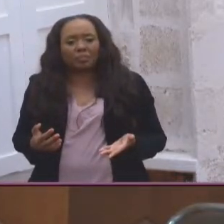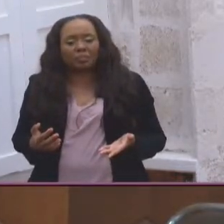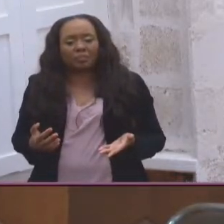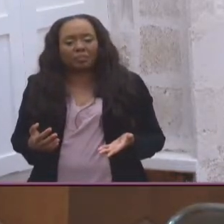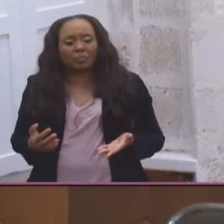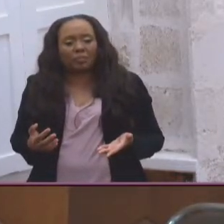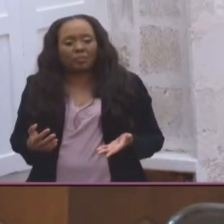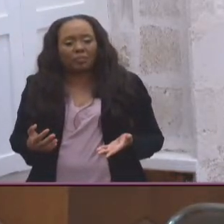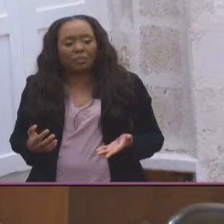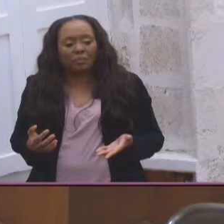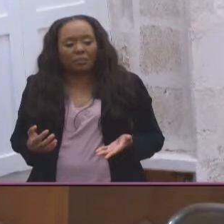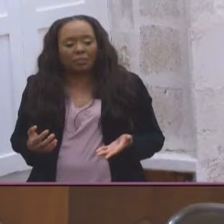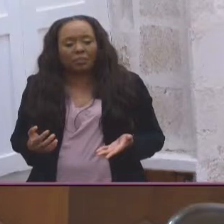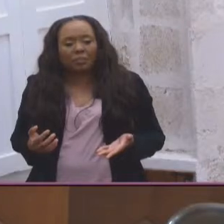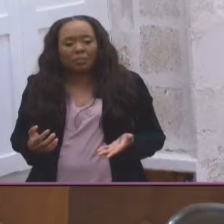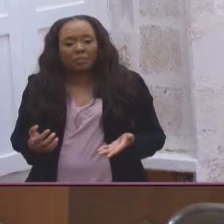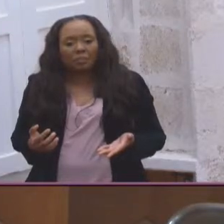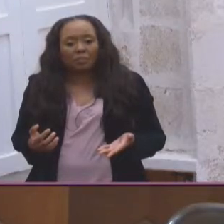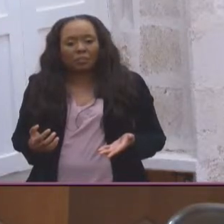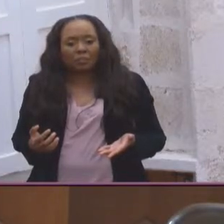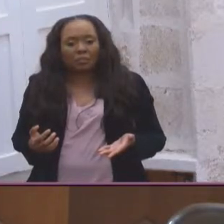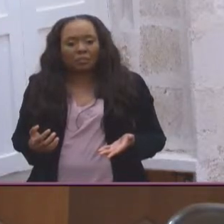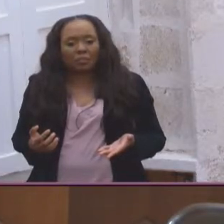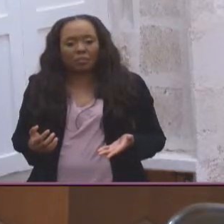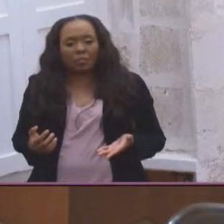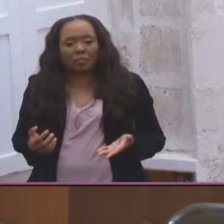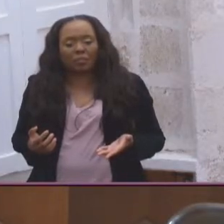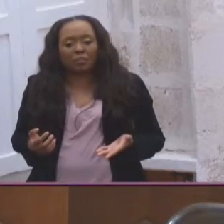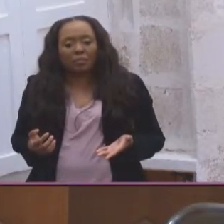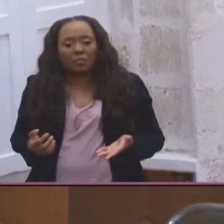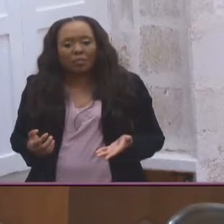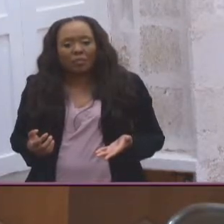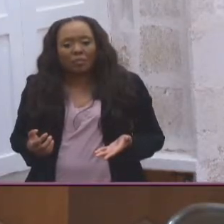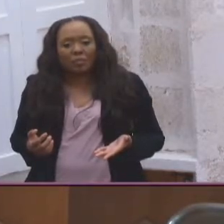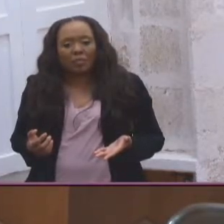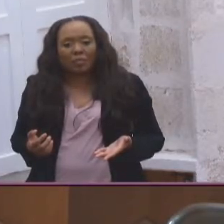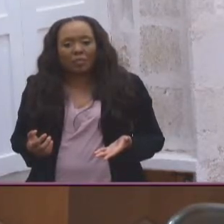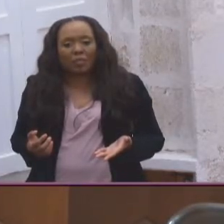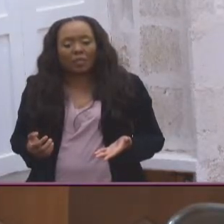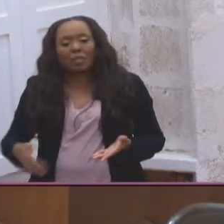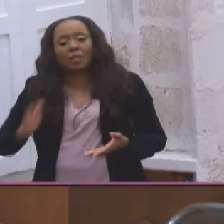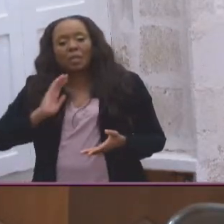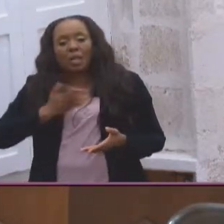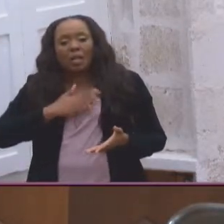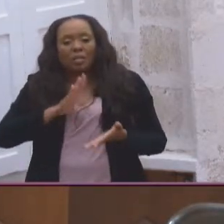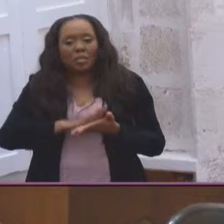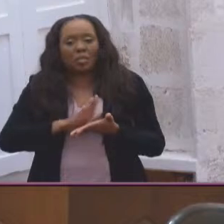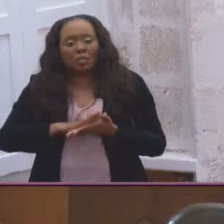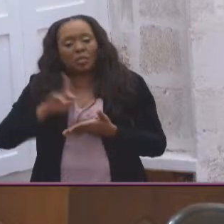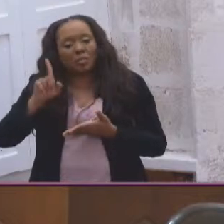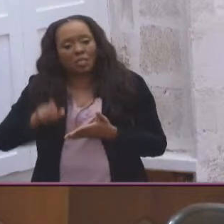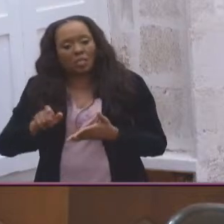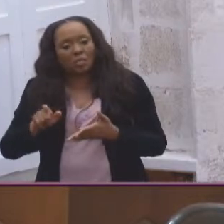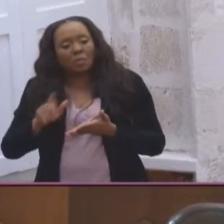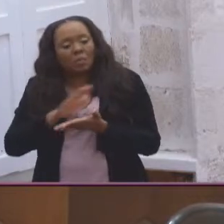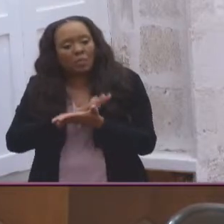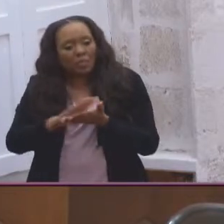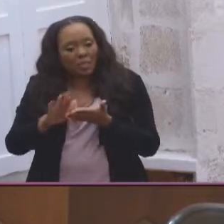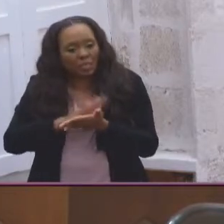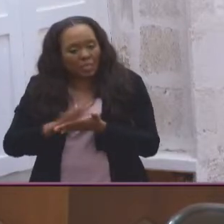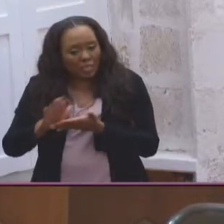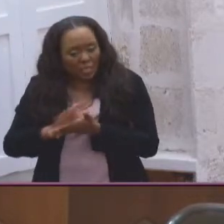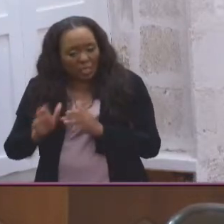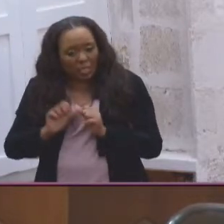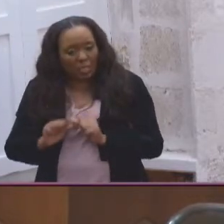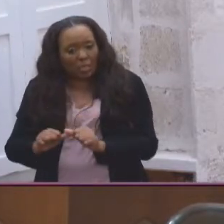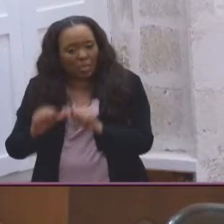ensuring that if we really want to wrestle, of course, schools have to be kept clean. We have to continue to do so, particularly